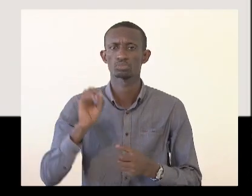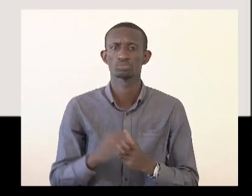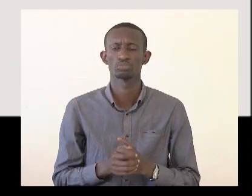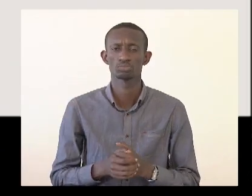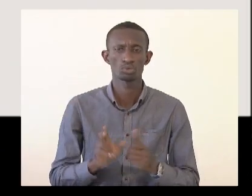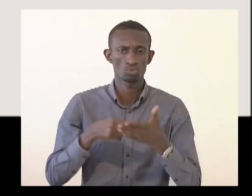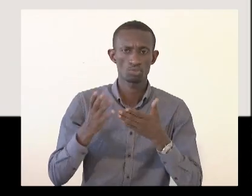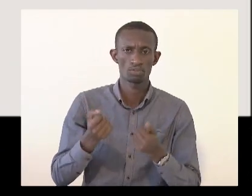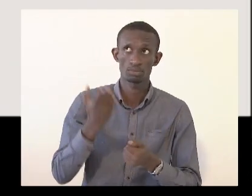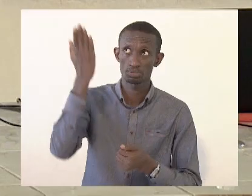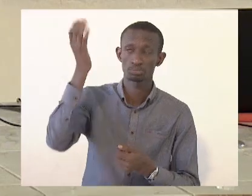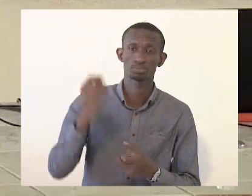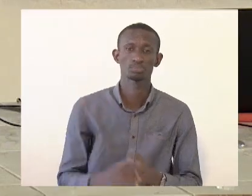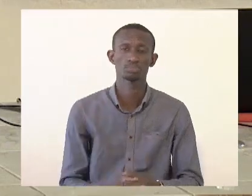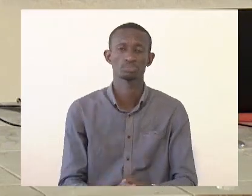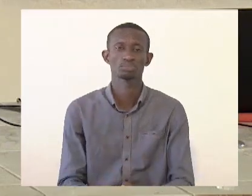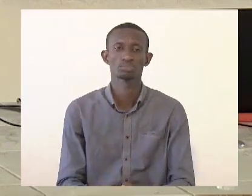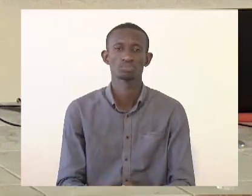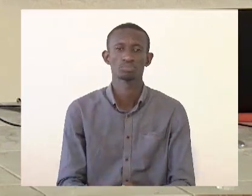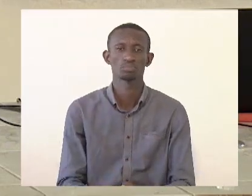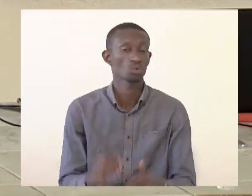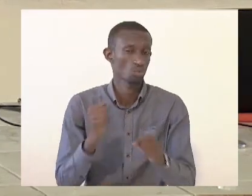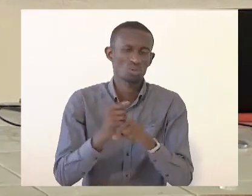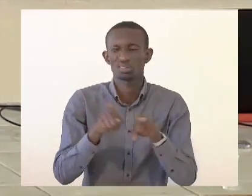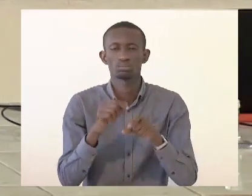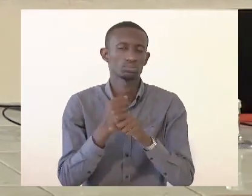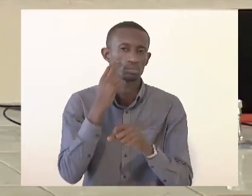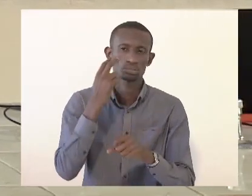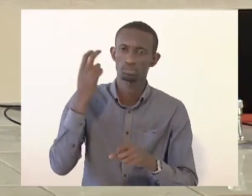one. It's a revision